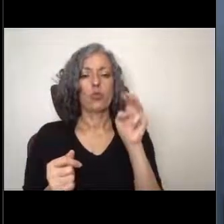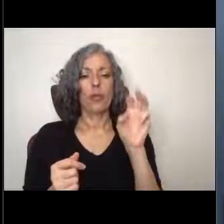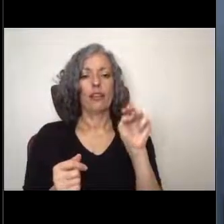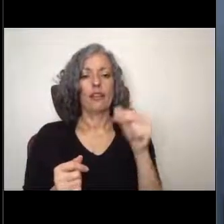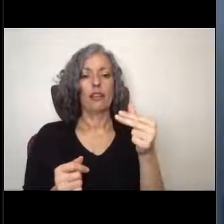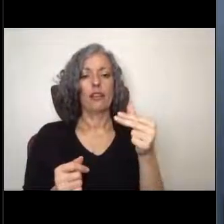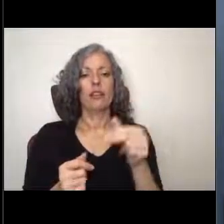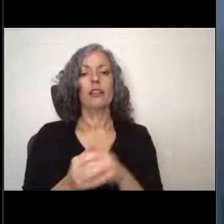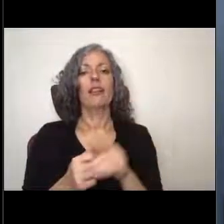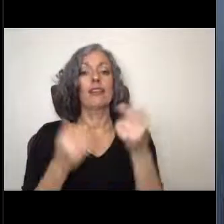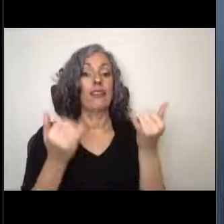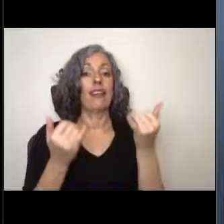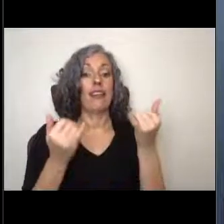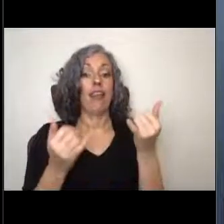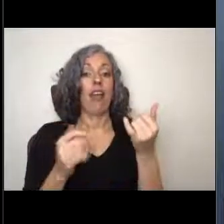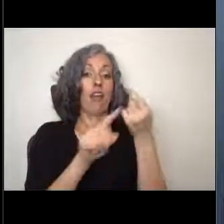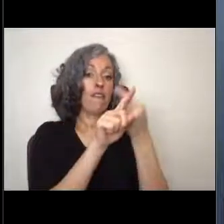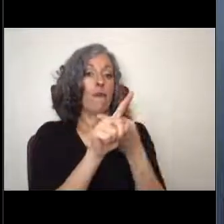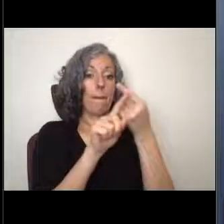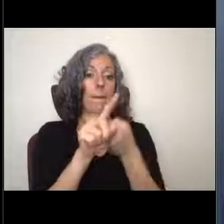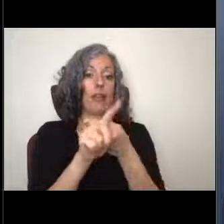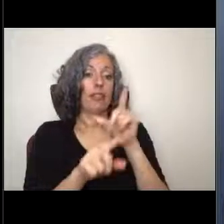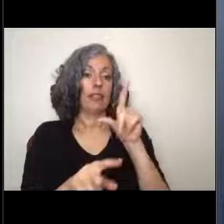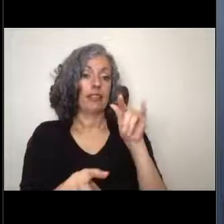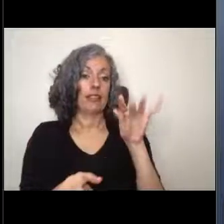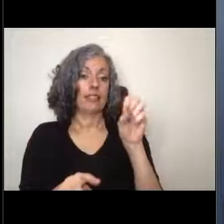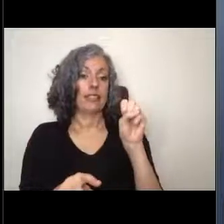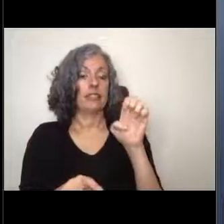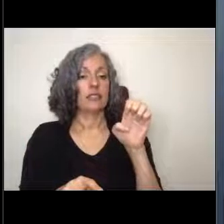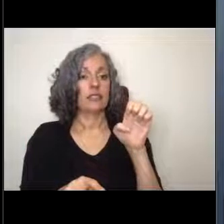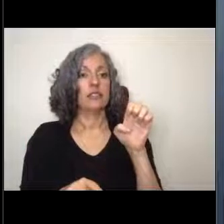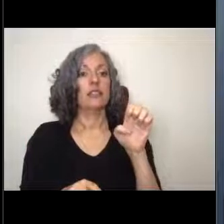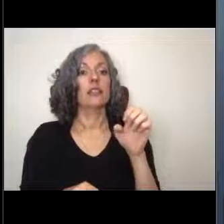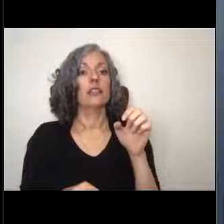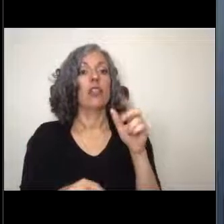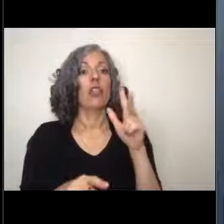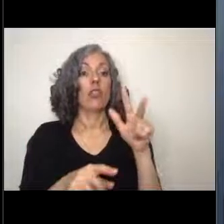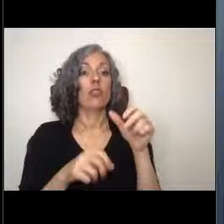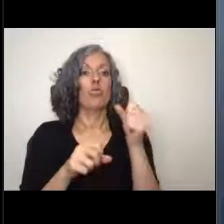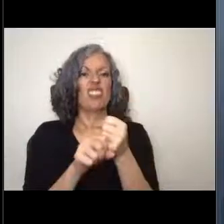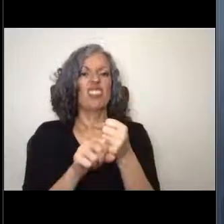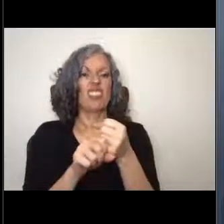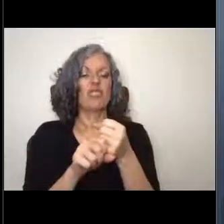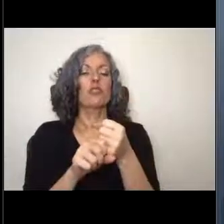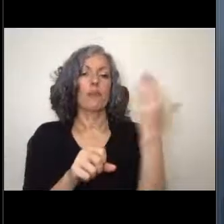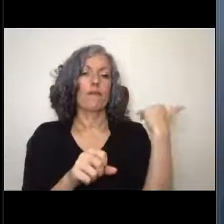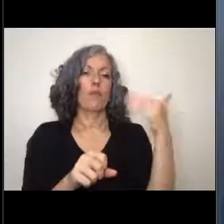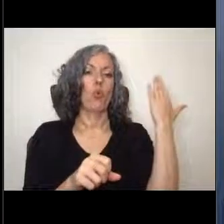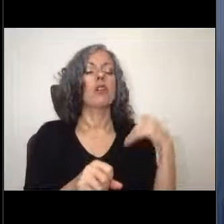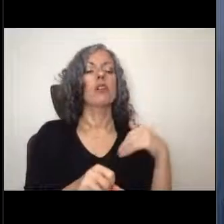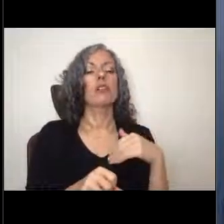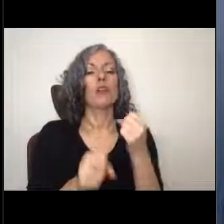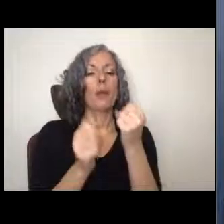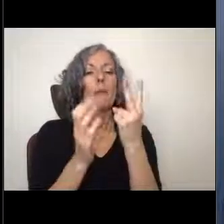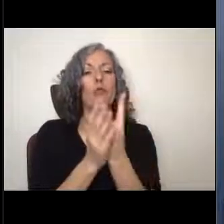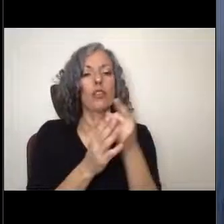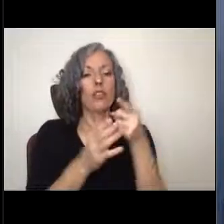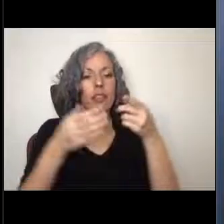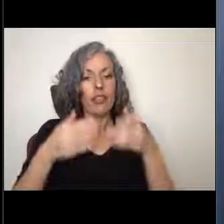is currently on a month-to-month lease with Caltrans, and prior to that, we're under a 3-year lease. Approval of this request will allow Caltrans to